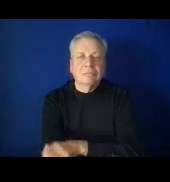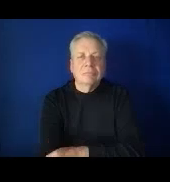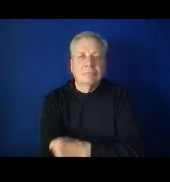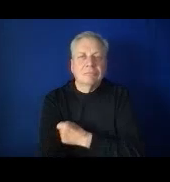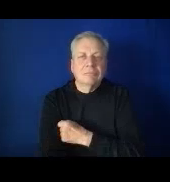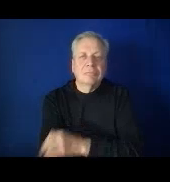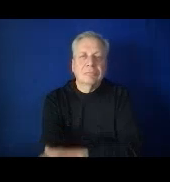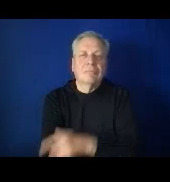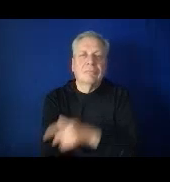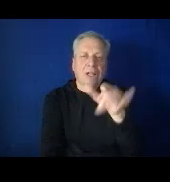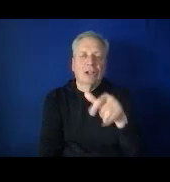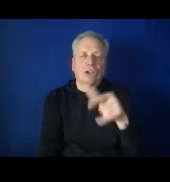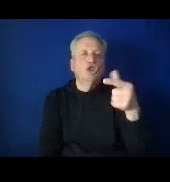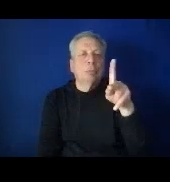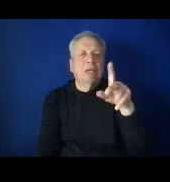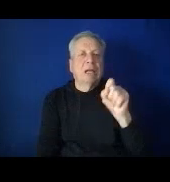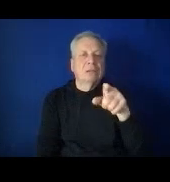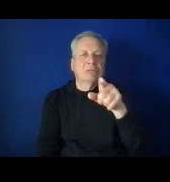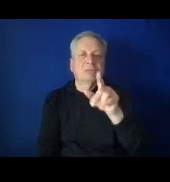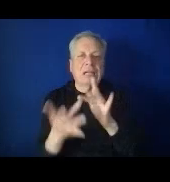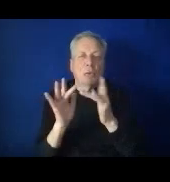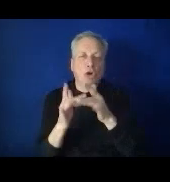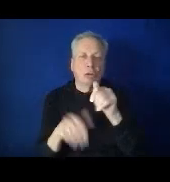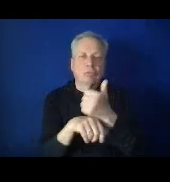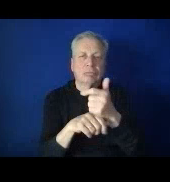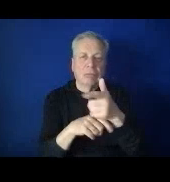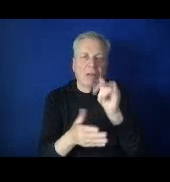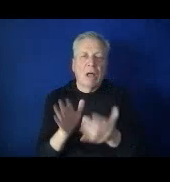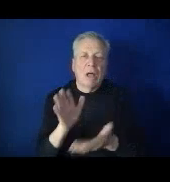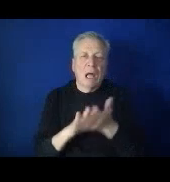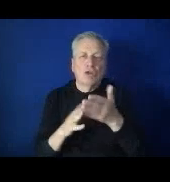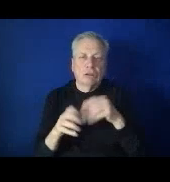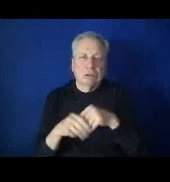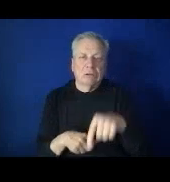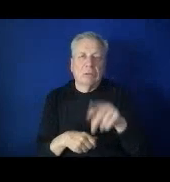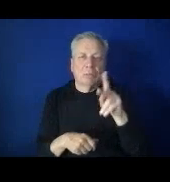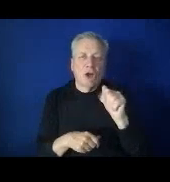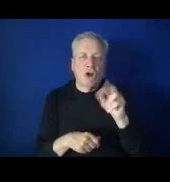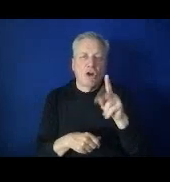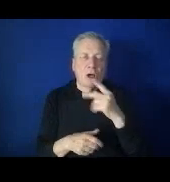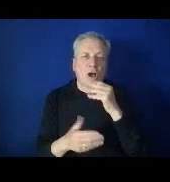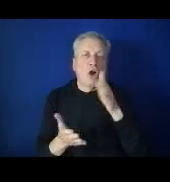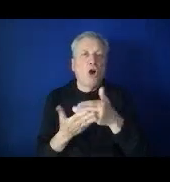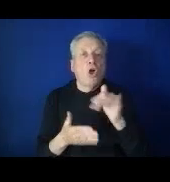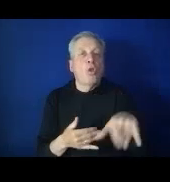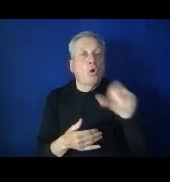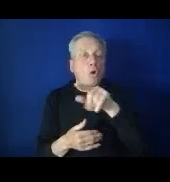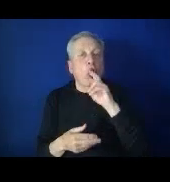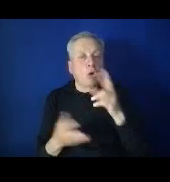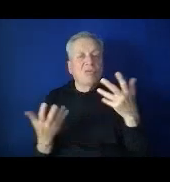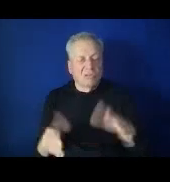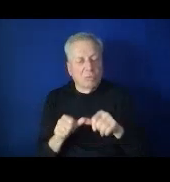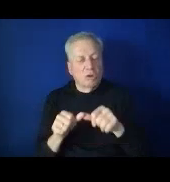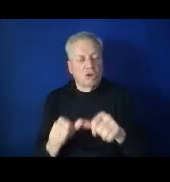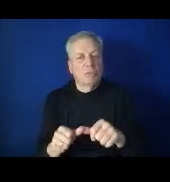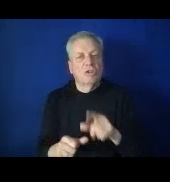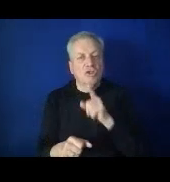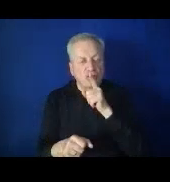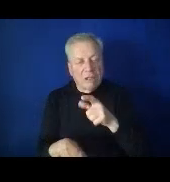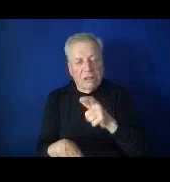This is a GPS. This is the GPS network that operates in the park. All these are permanent real-time sites